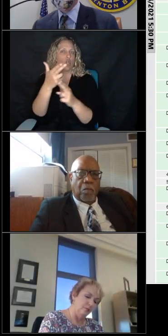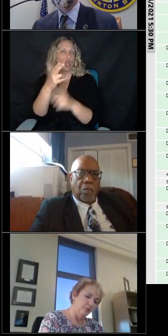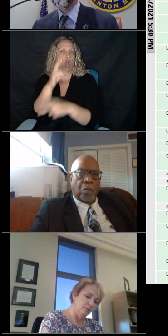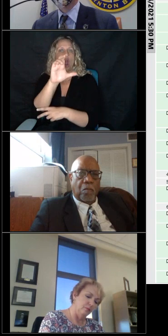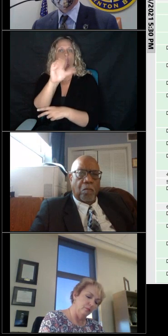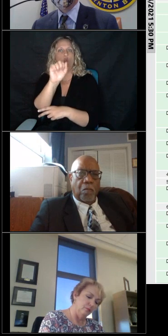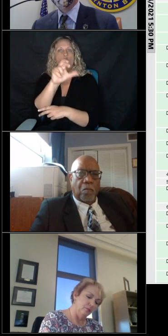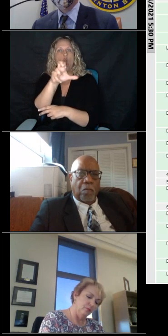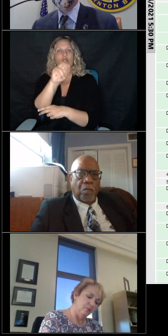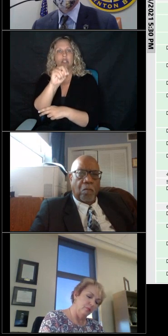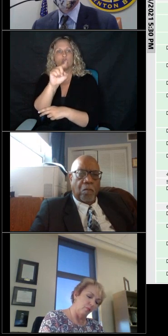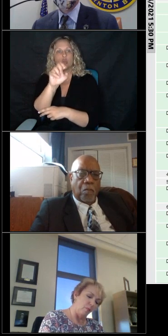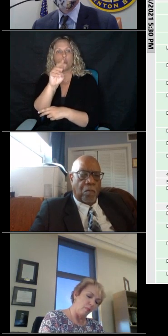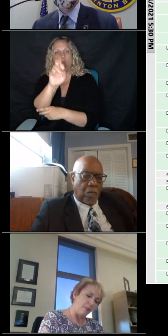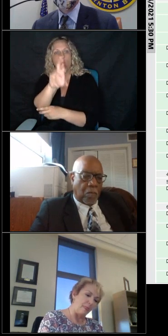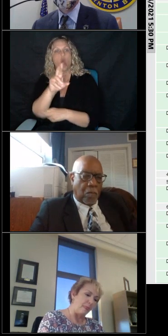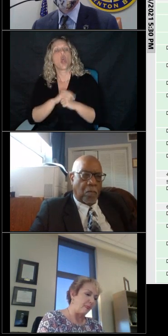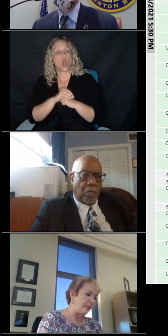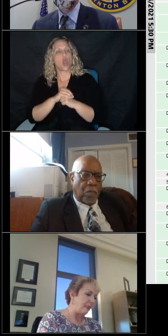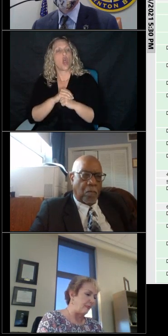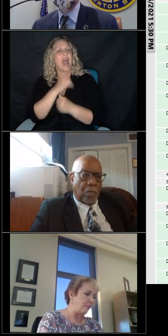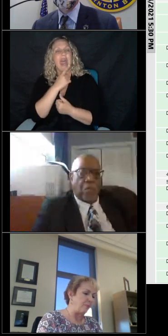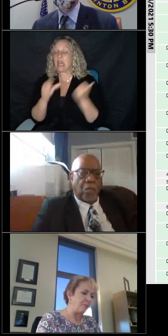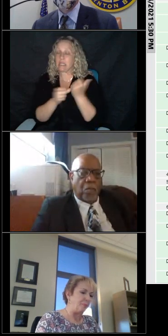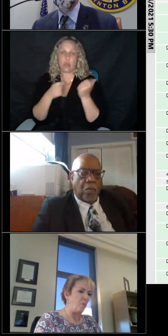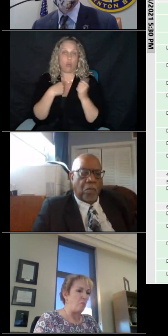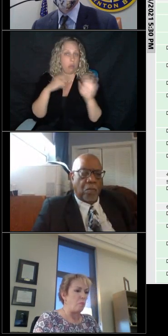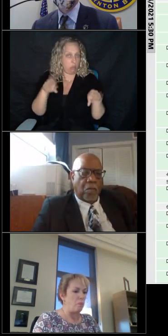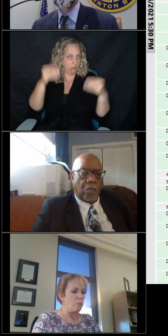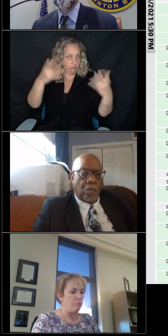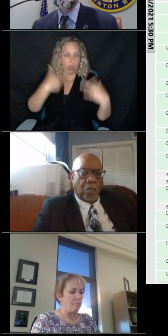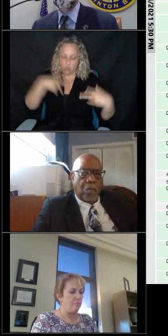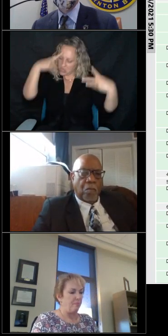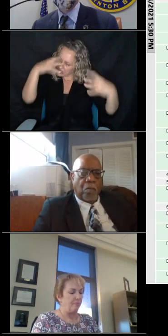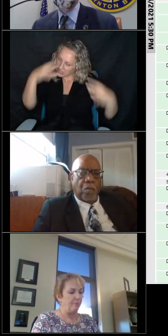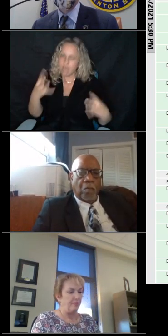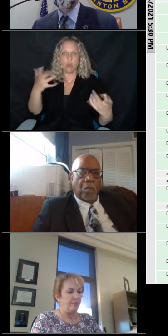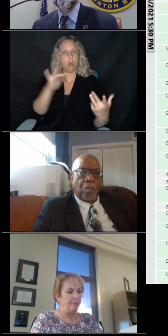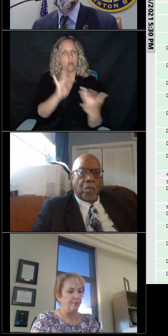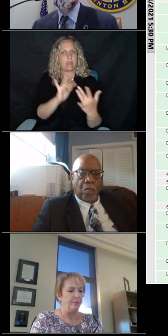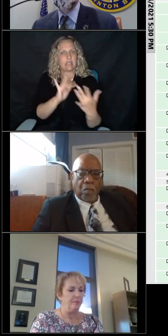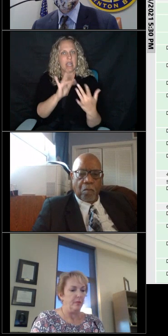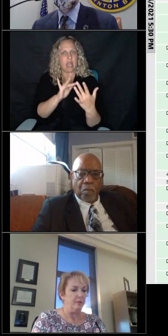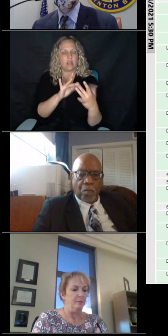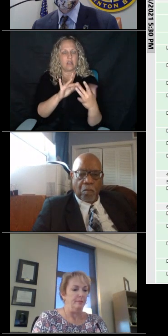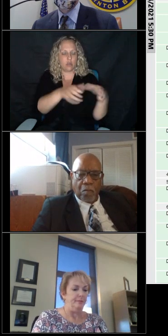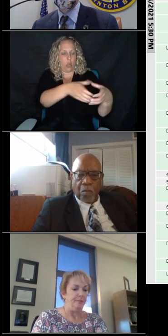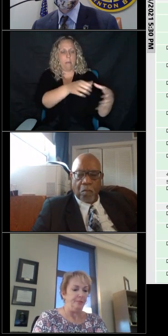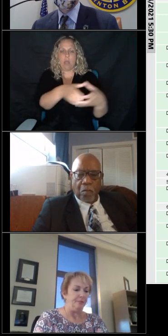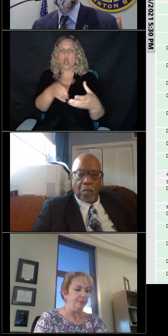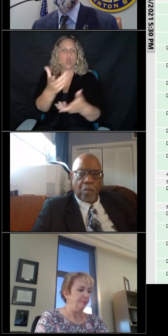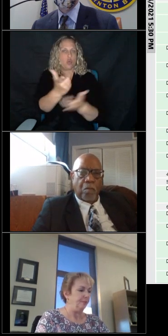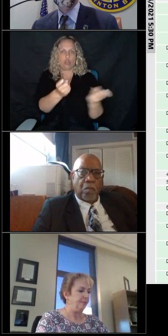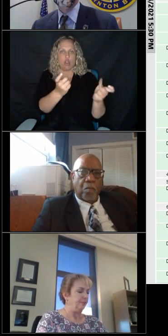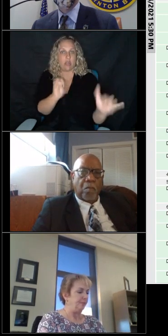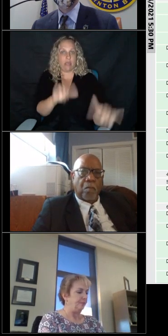Zulmar. Any assistance that we can provide, we definitely want to be in touch with the parties that are in charge of